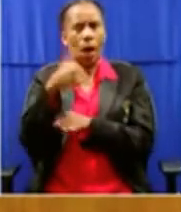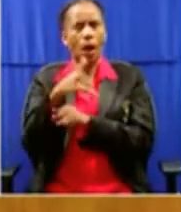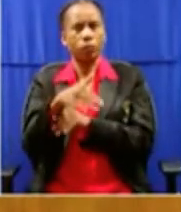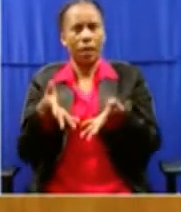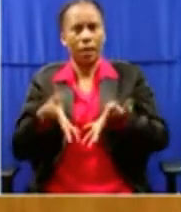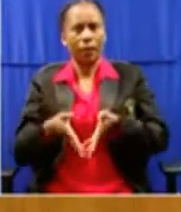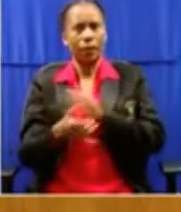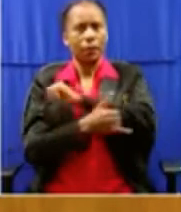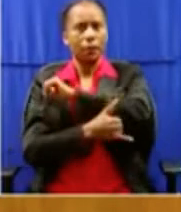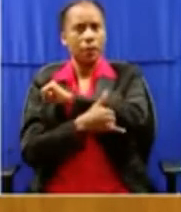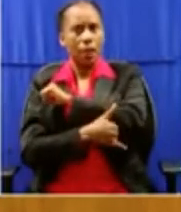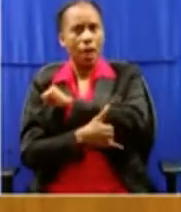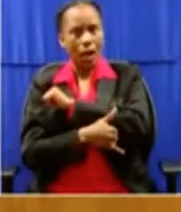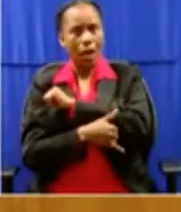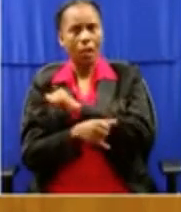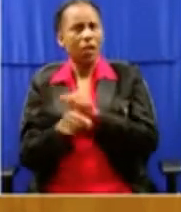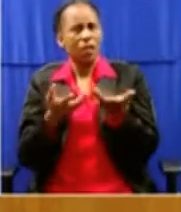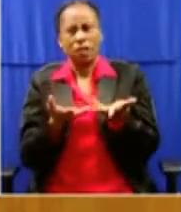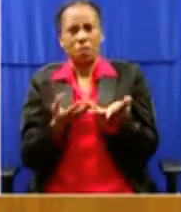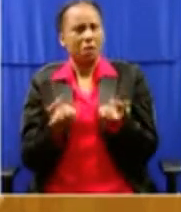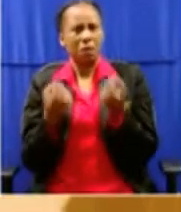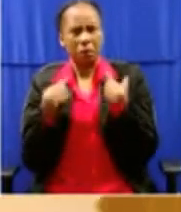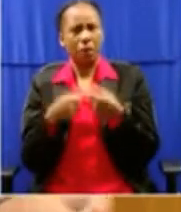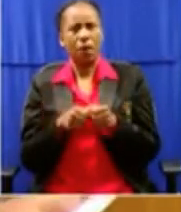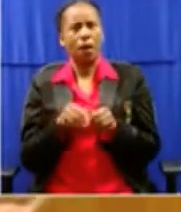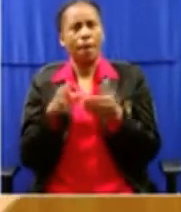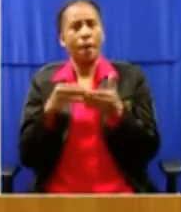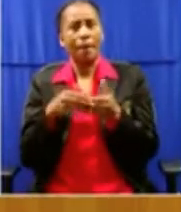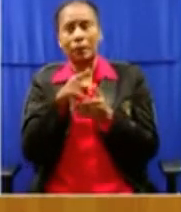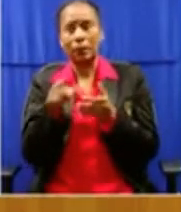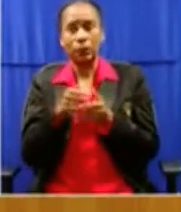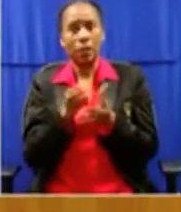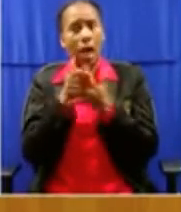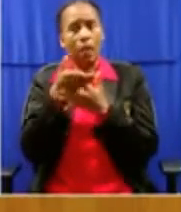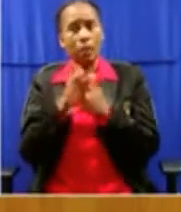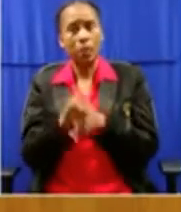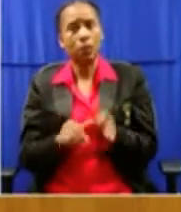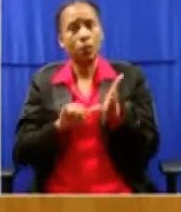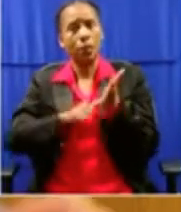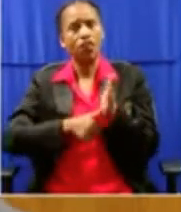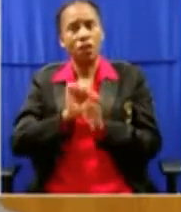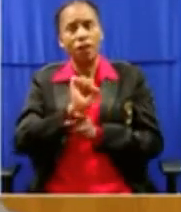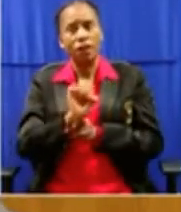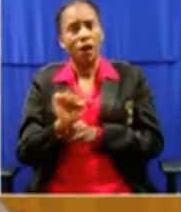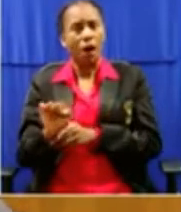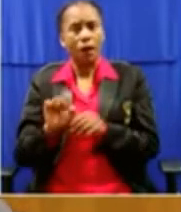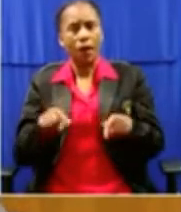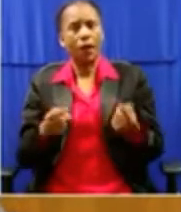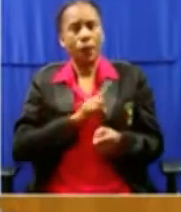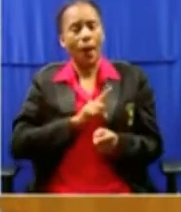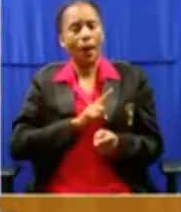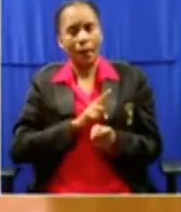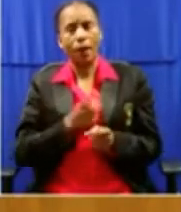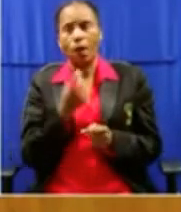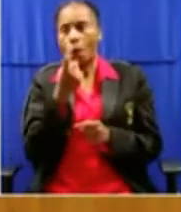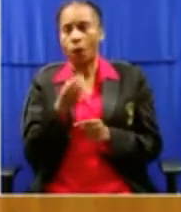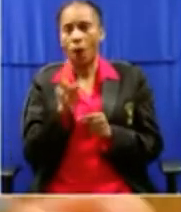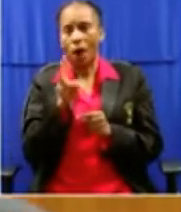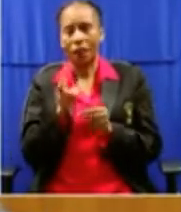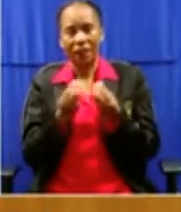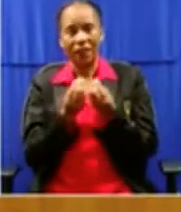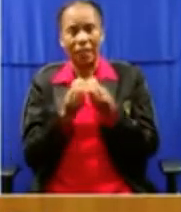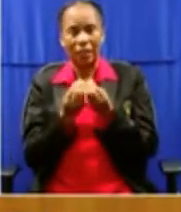reason why those members should not have access to those pension funds. One of the most controversial aspects that